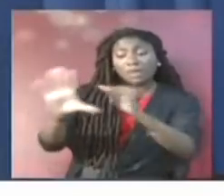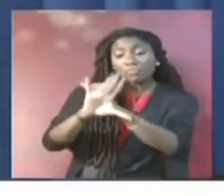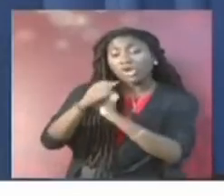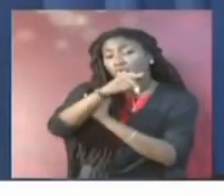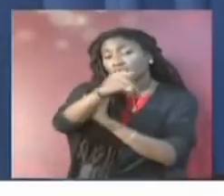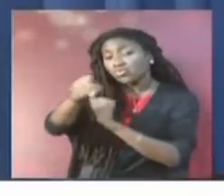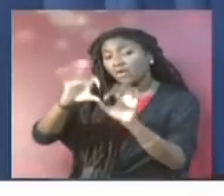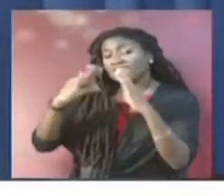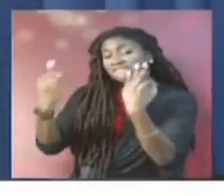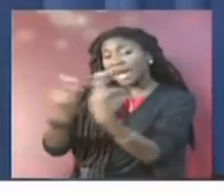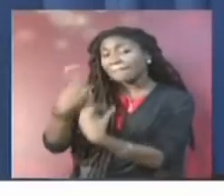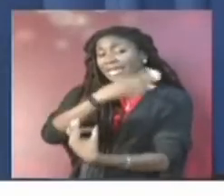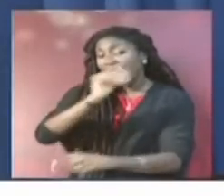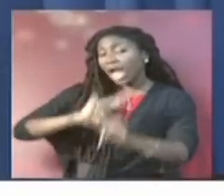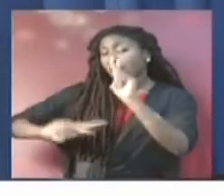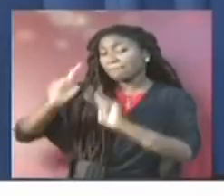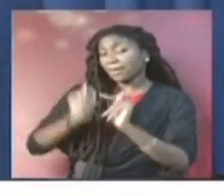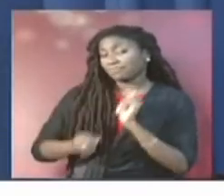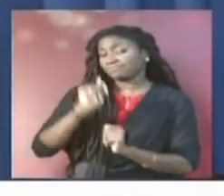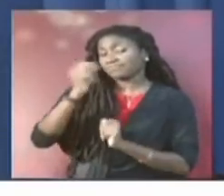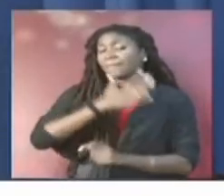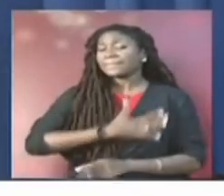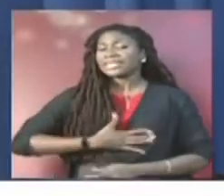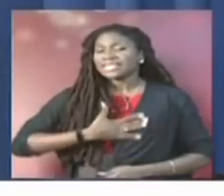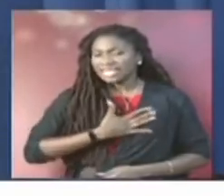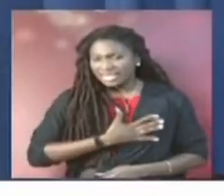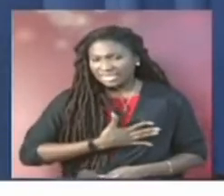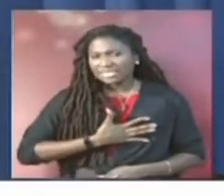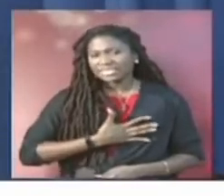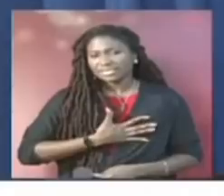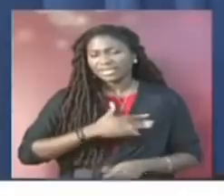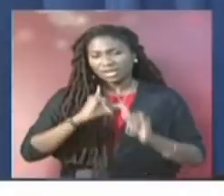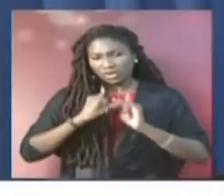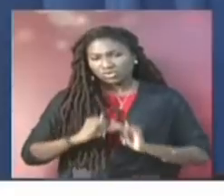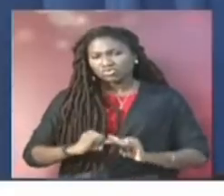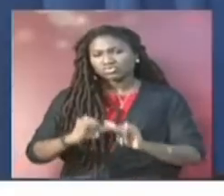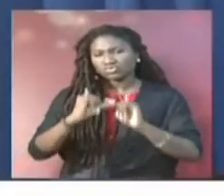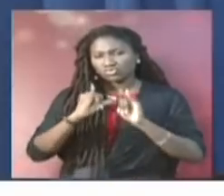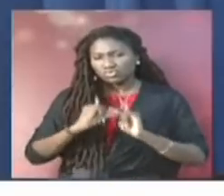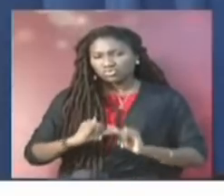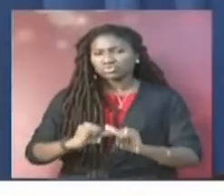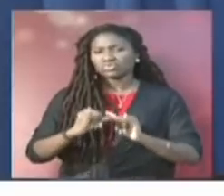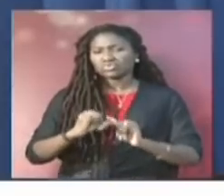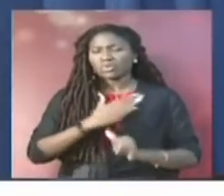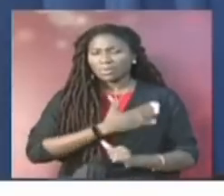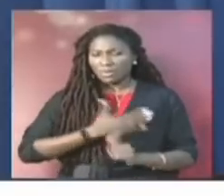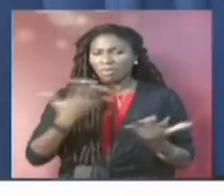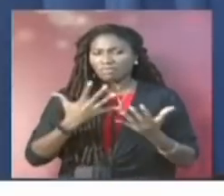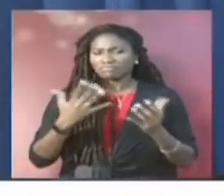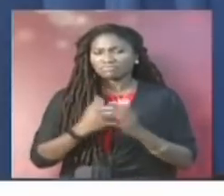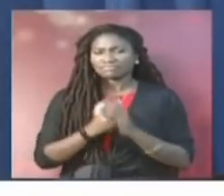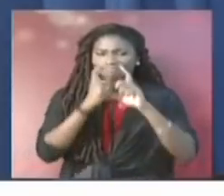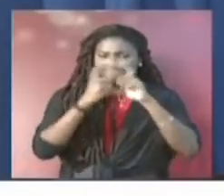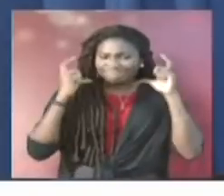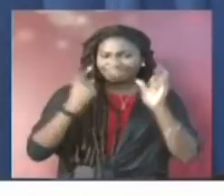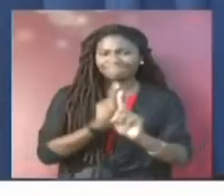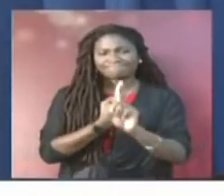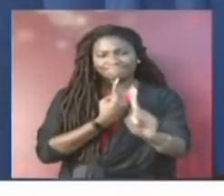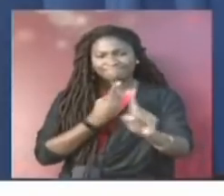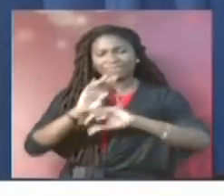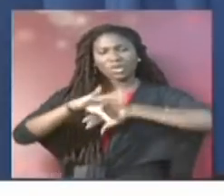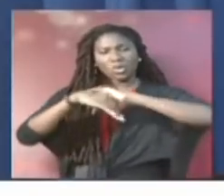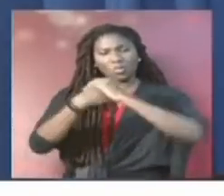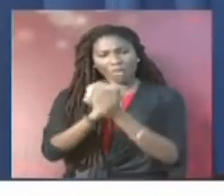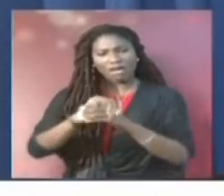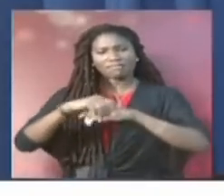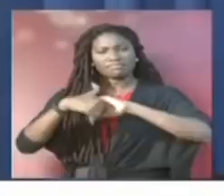the rest of the population. So please, let's continue to practice our 3 W's. Let's wash our